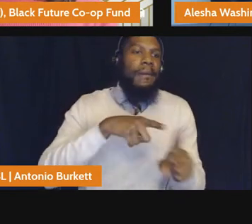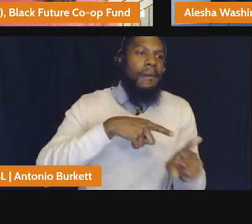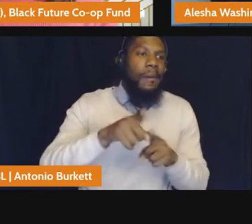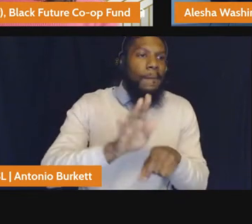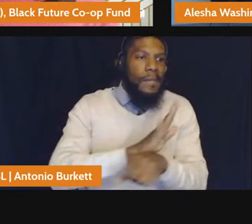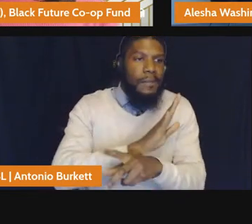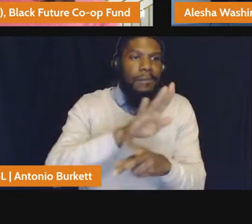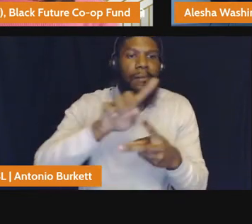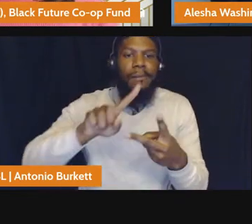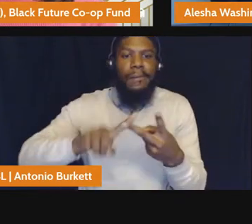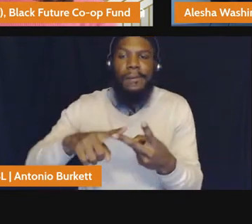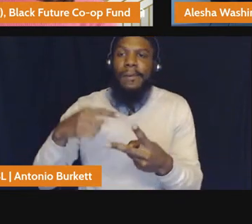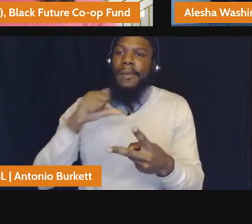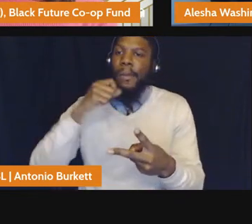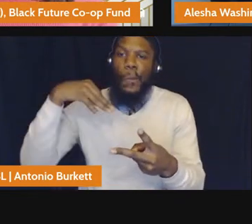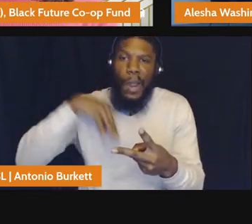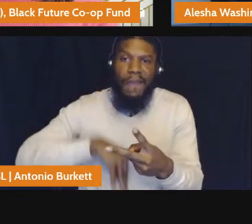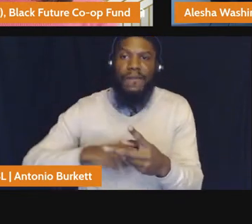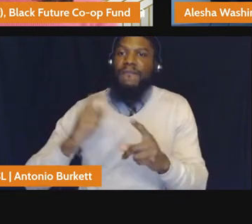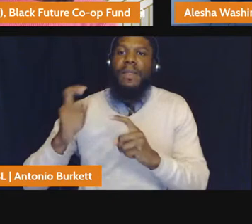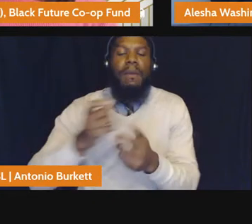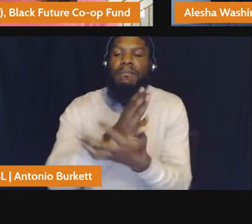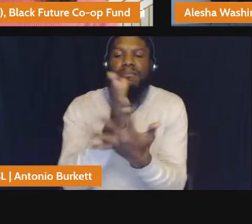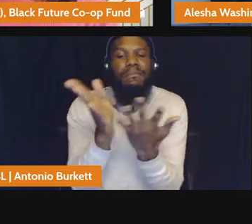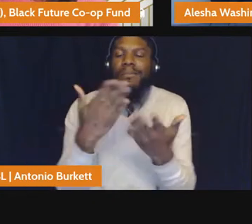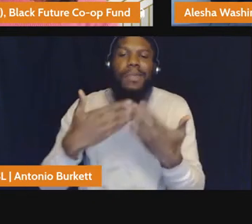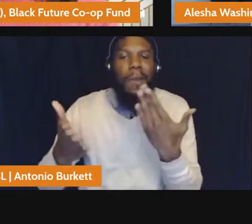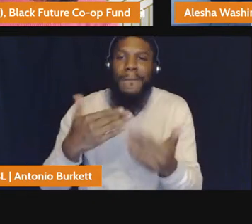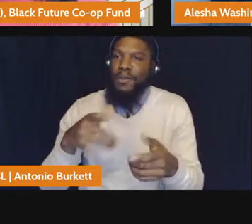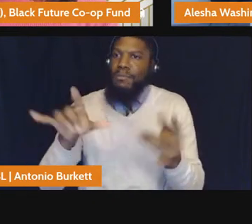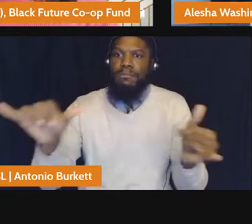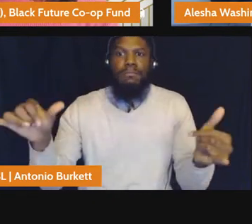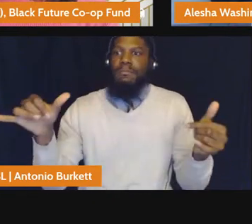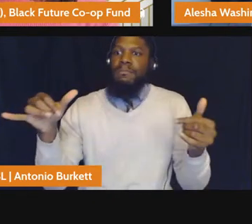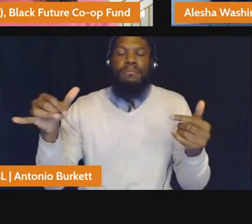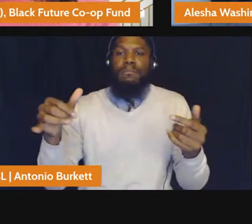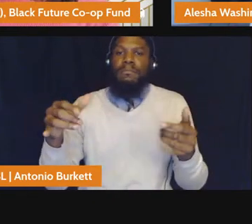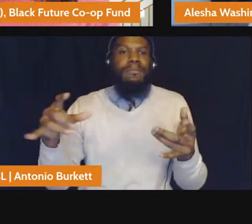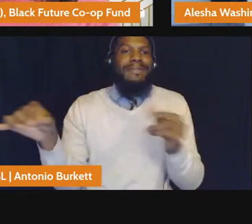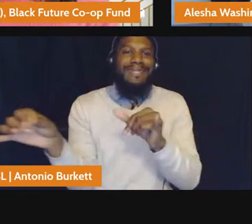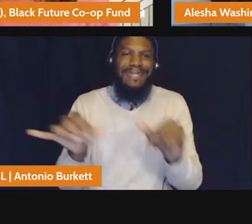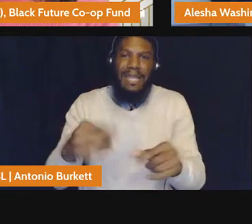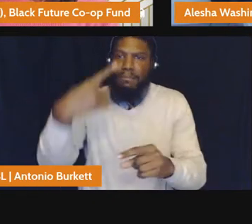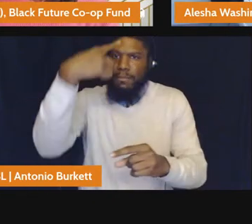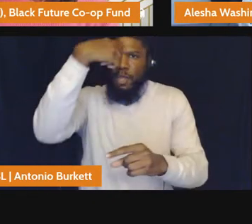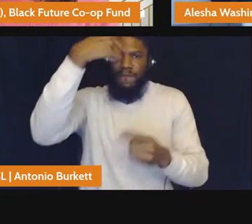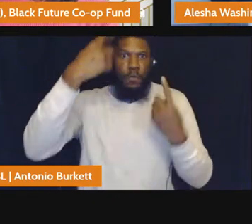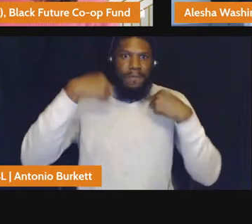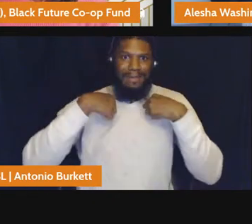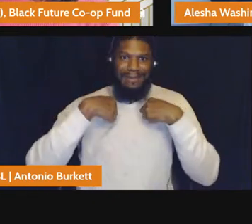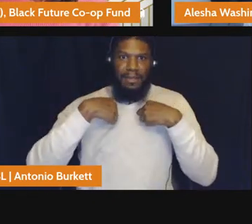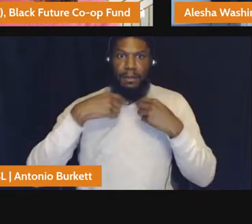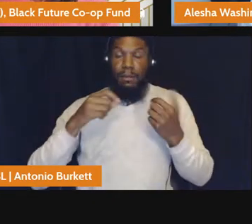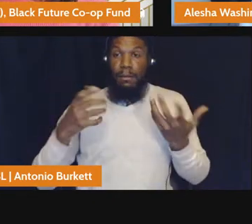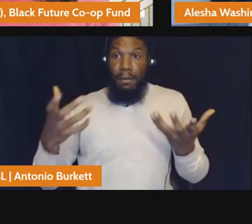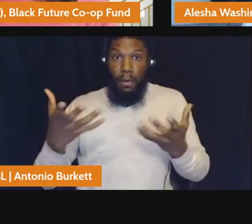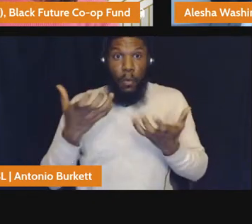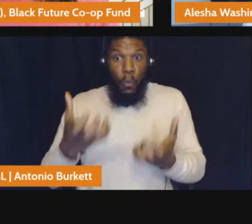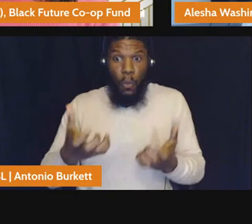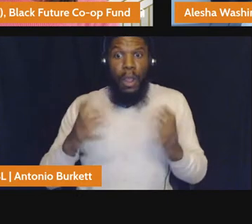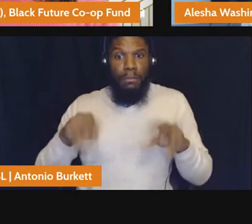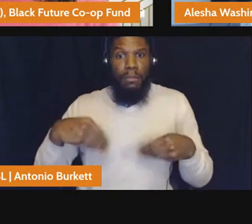whatever it is. So it's the same simplistic thought in my mind that if we want to be of greater service to